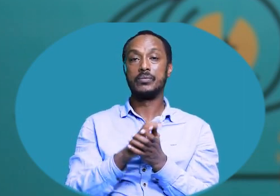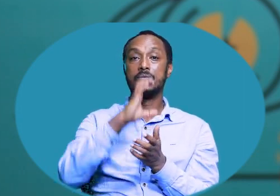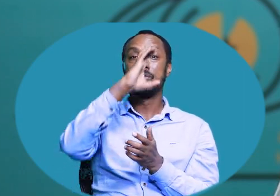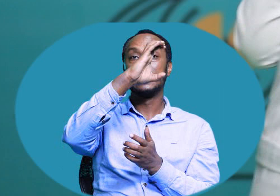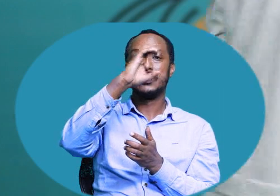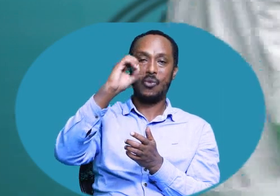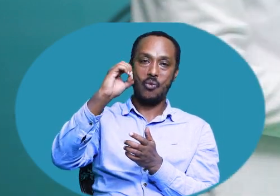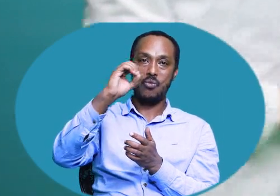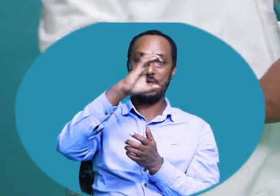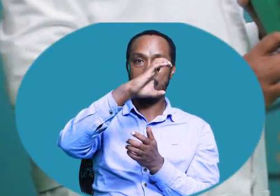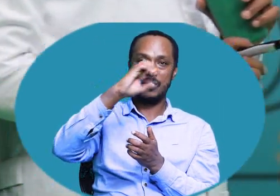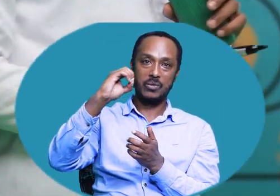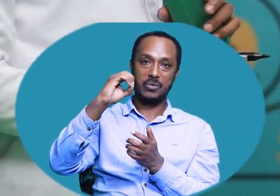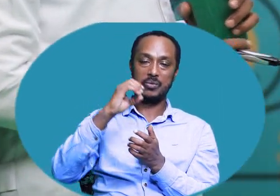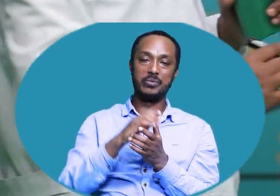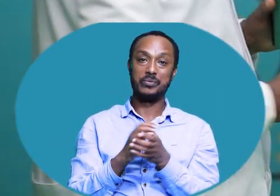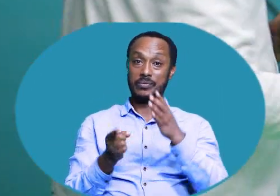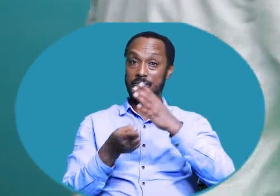N2O4,